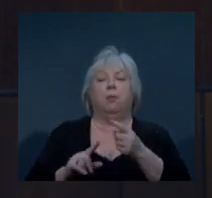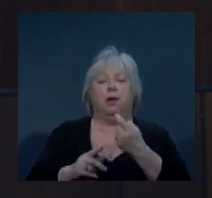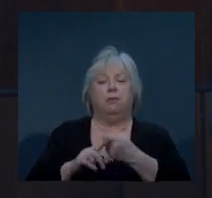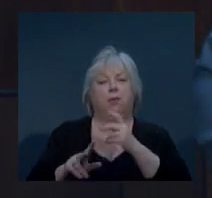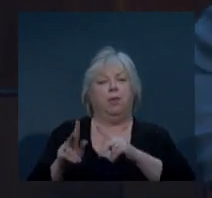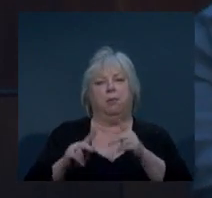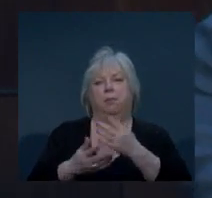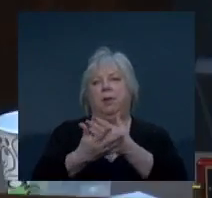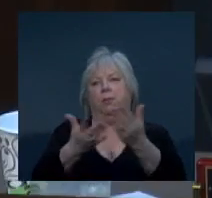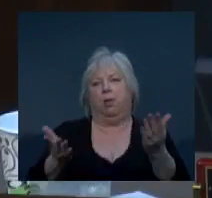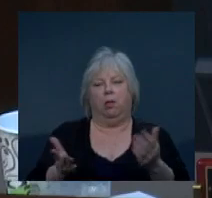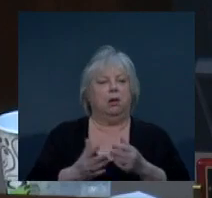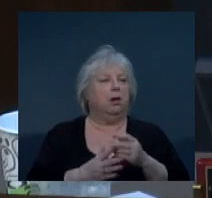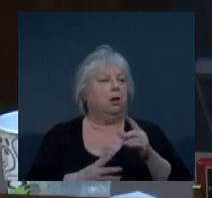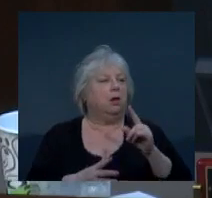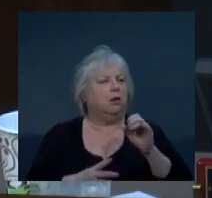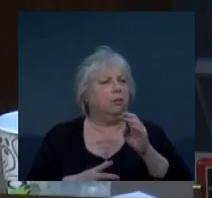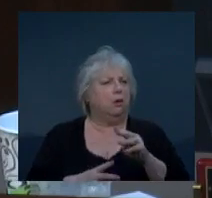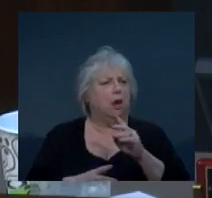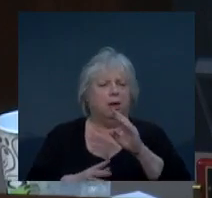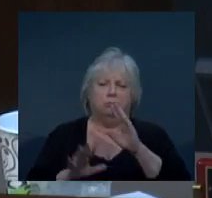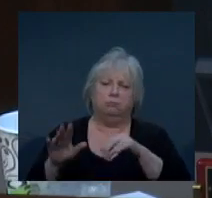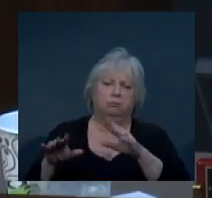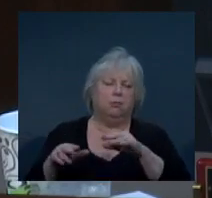yes. So, Tom, are we allowed to